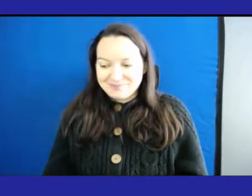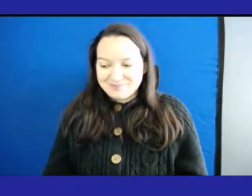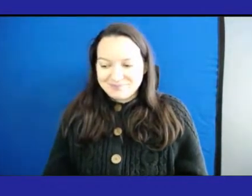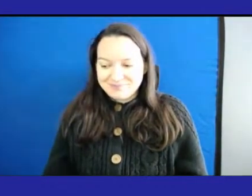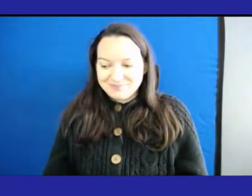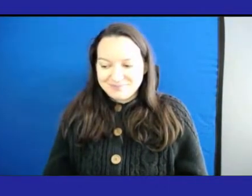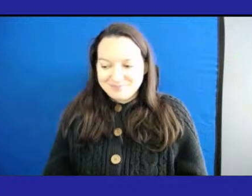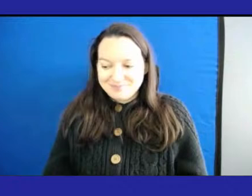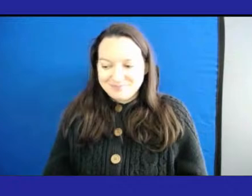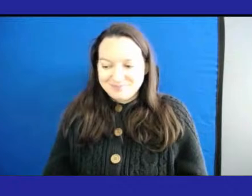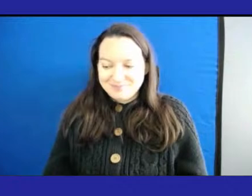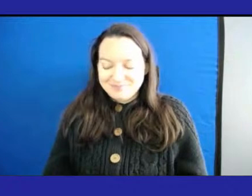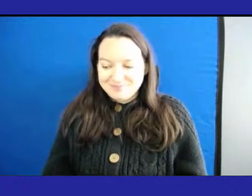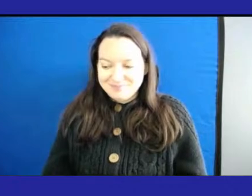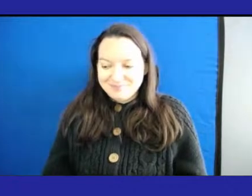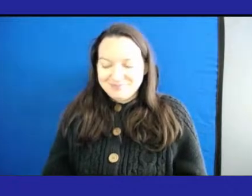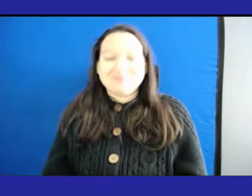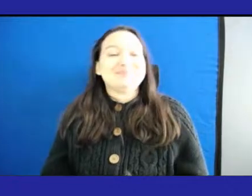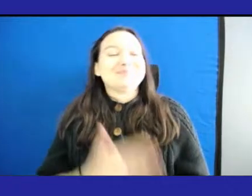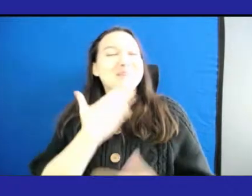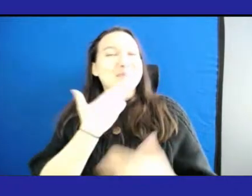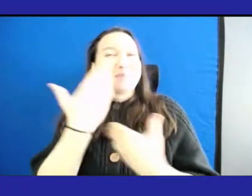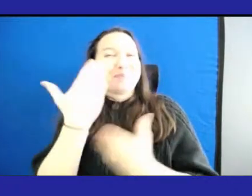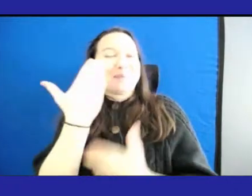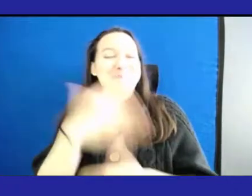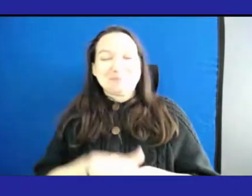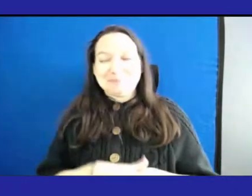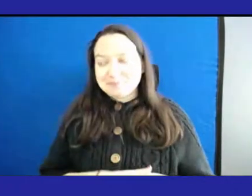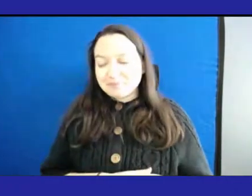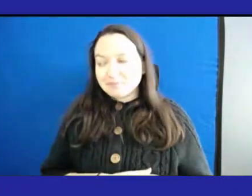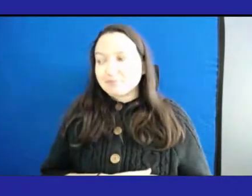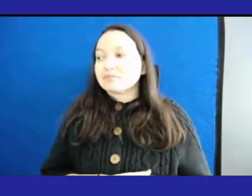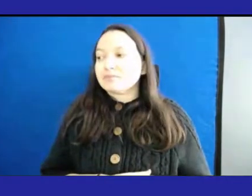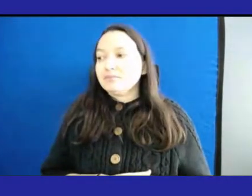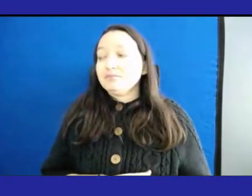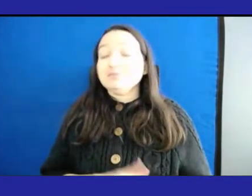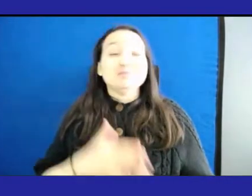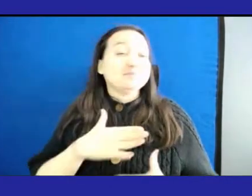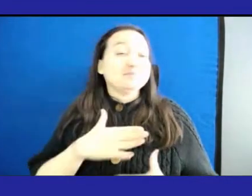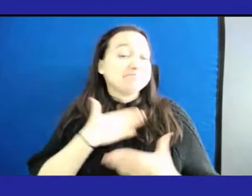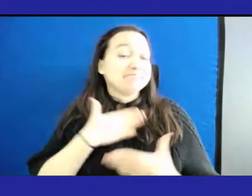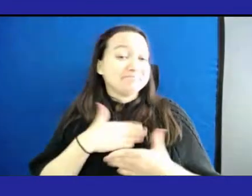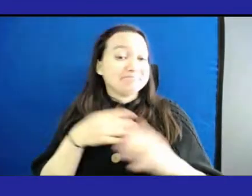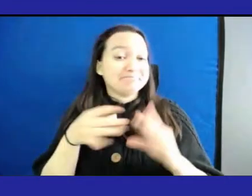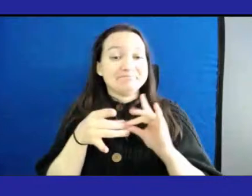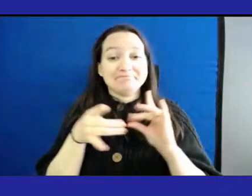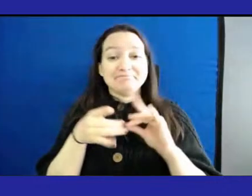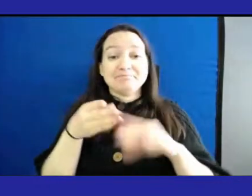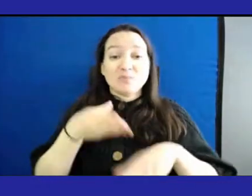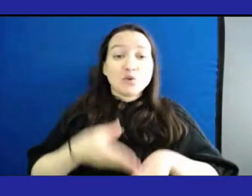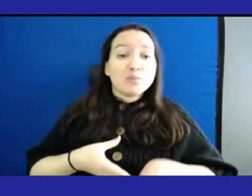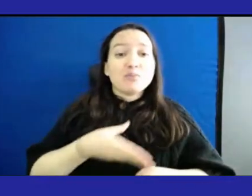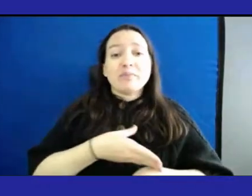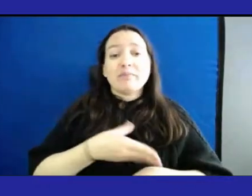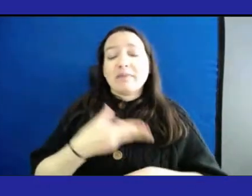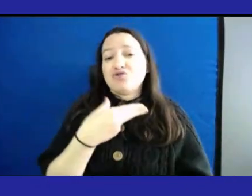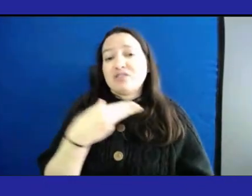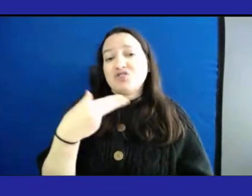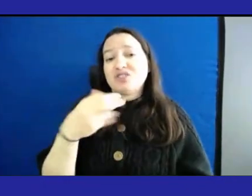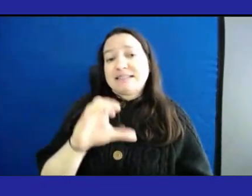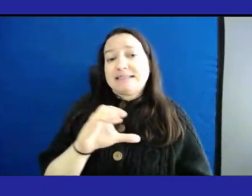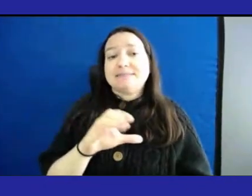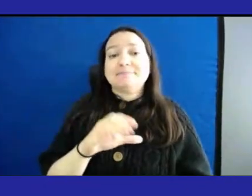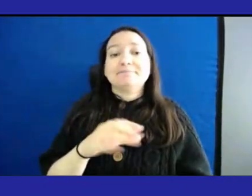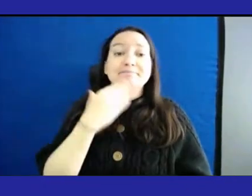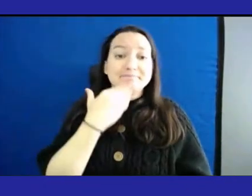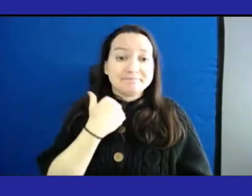force. Good morning, everyone. So happy to talk about the improvement of Health and Hospital in terms of